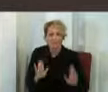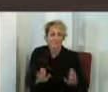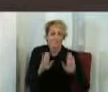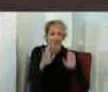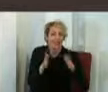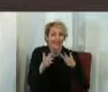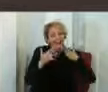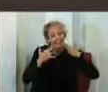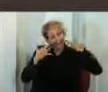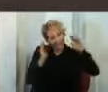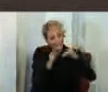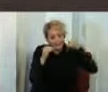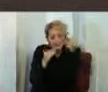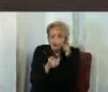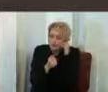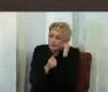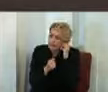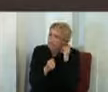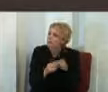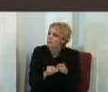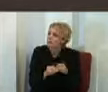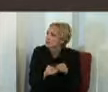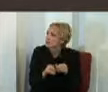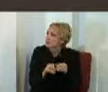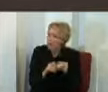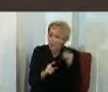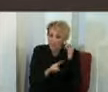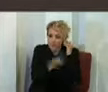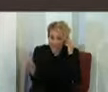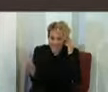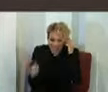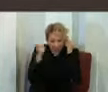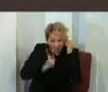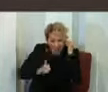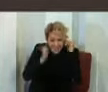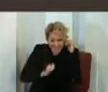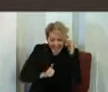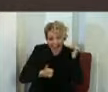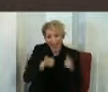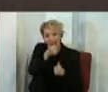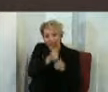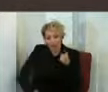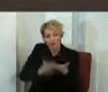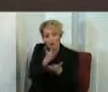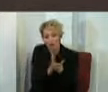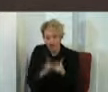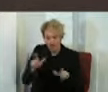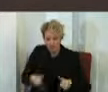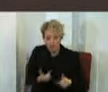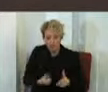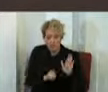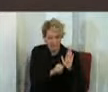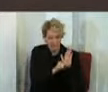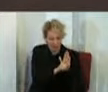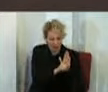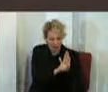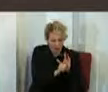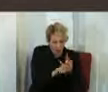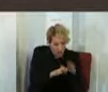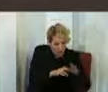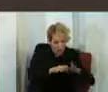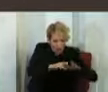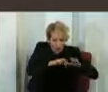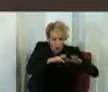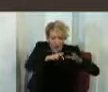on every day and every aspect of our lives, so that the true symbol of Christ is building up and over and overflowing out of